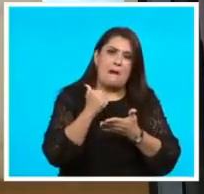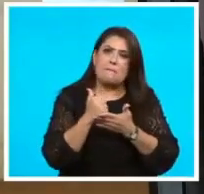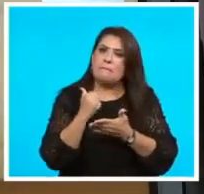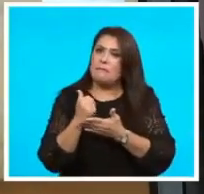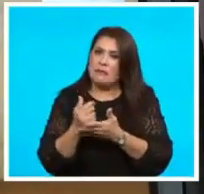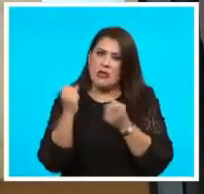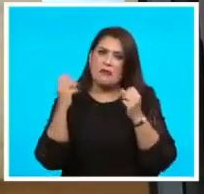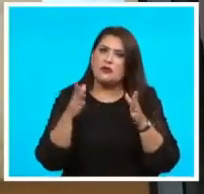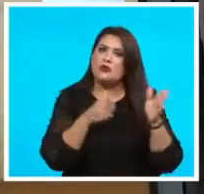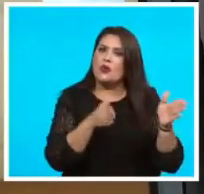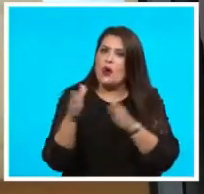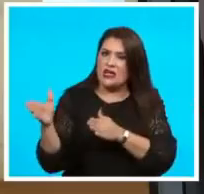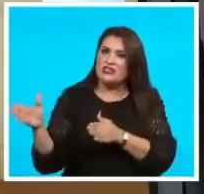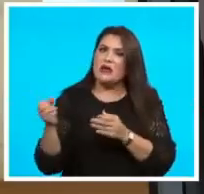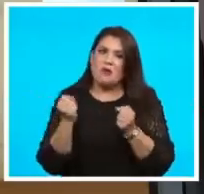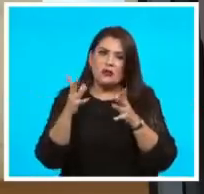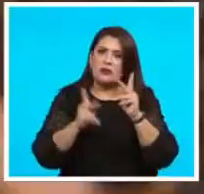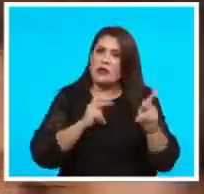multiple places.